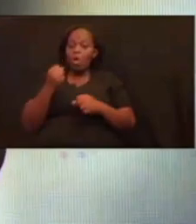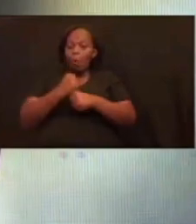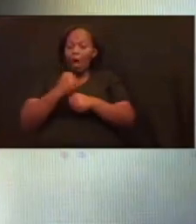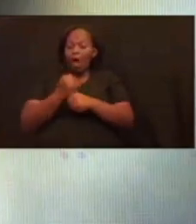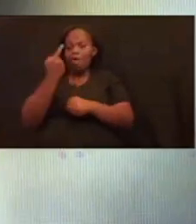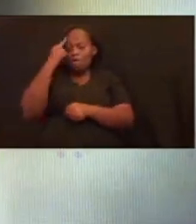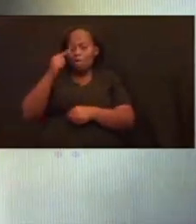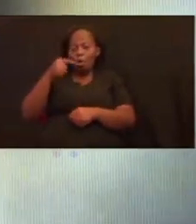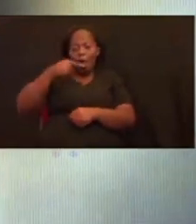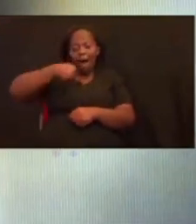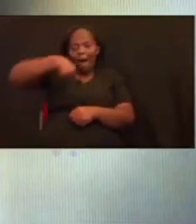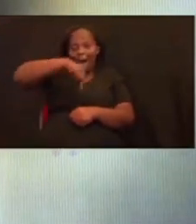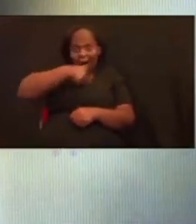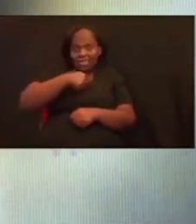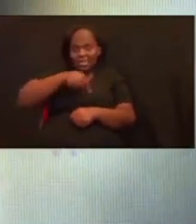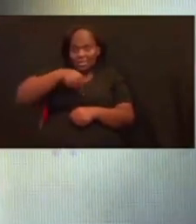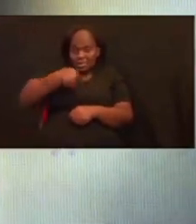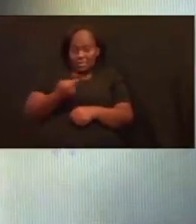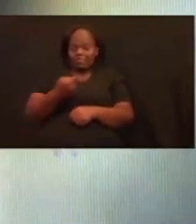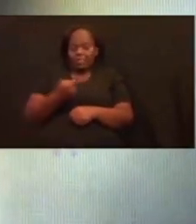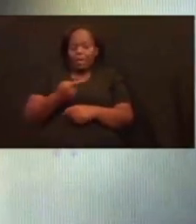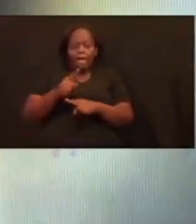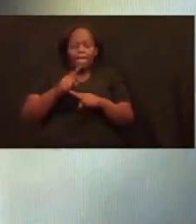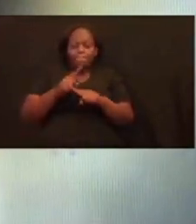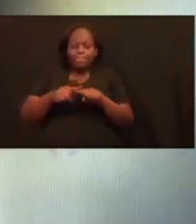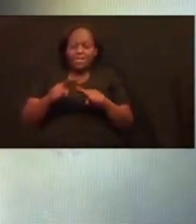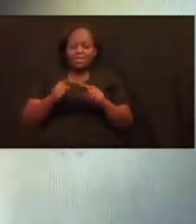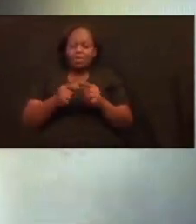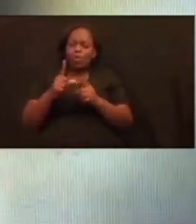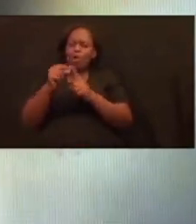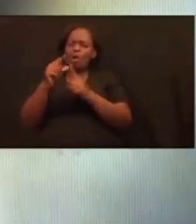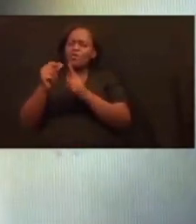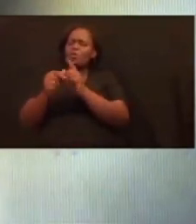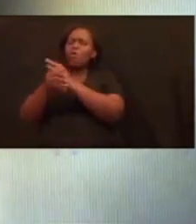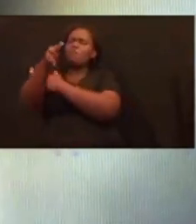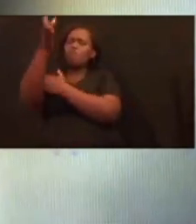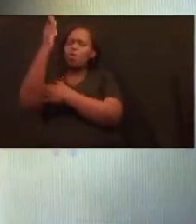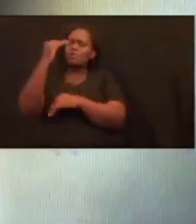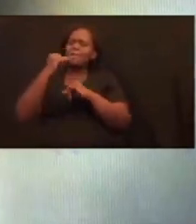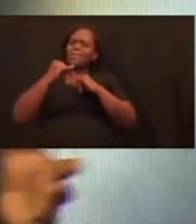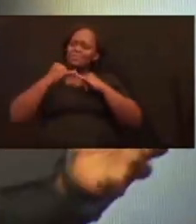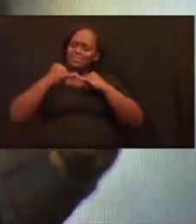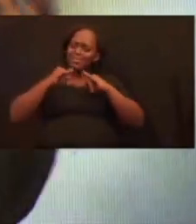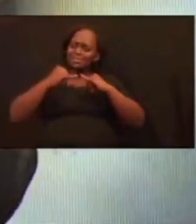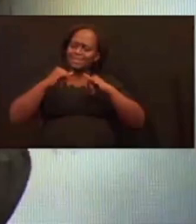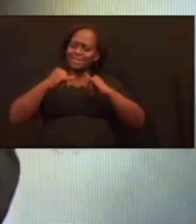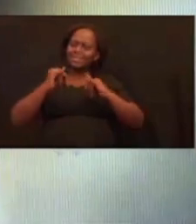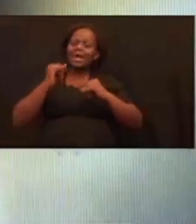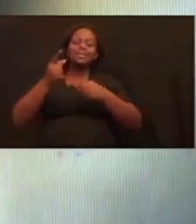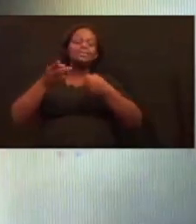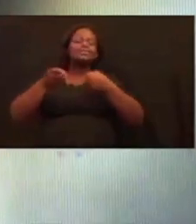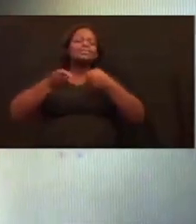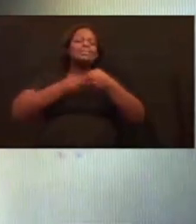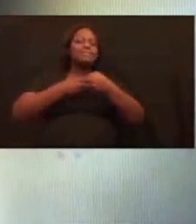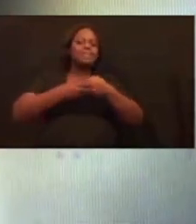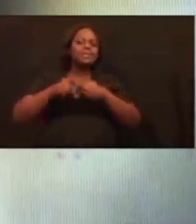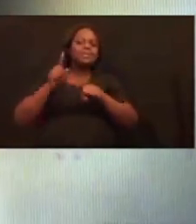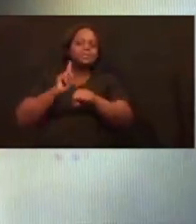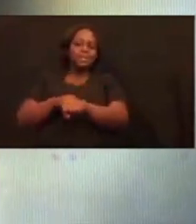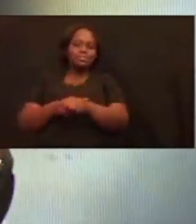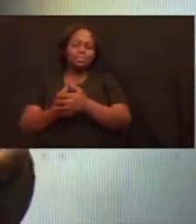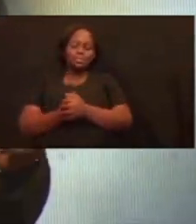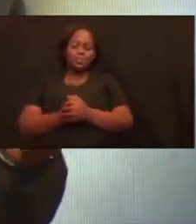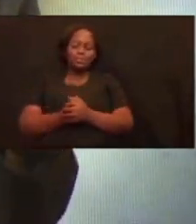tried. The word of God has been tried 7 times. Are we together now? And then number three, we wrapped up